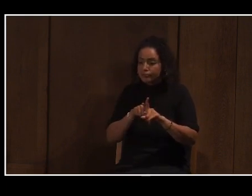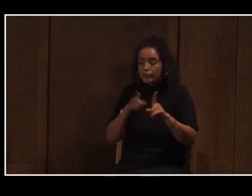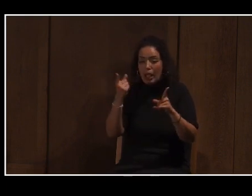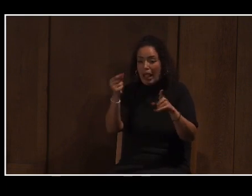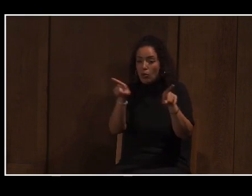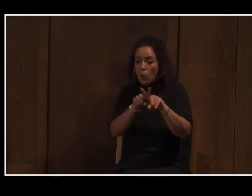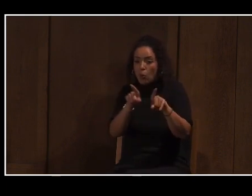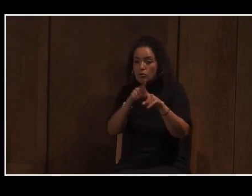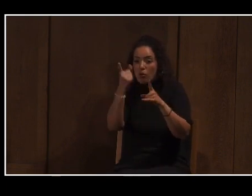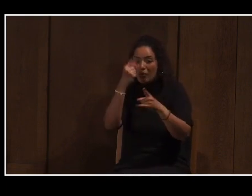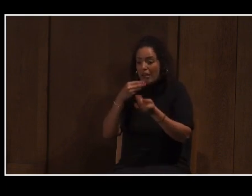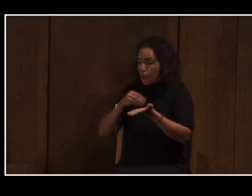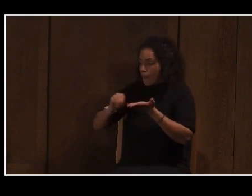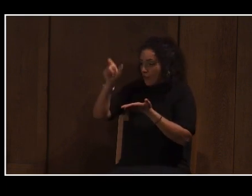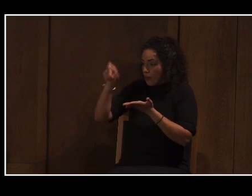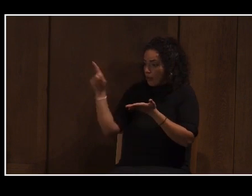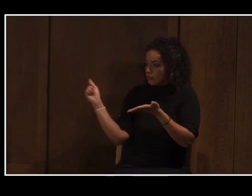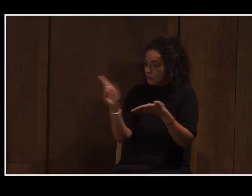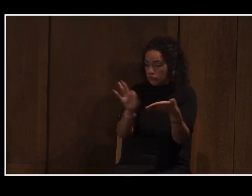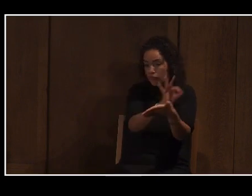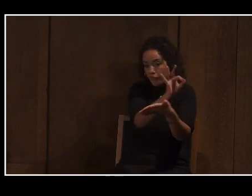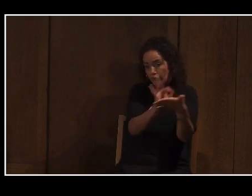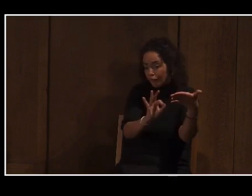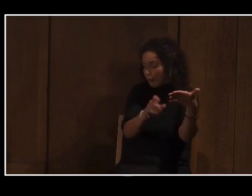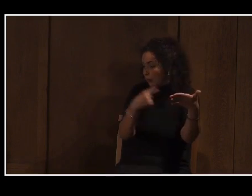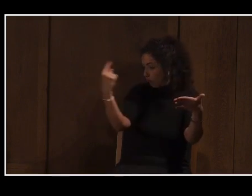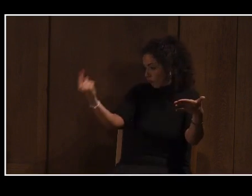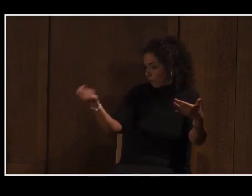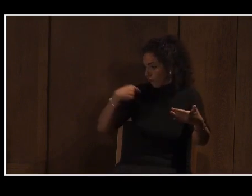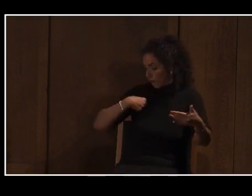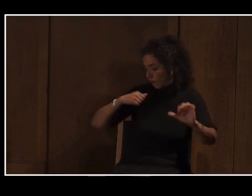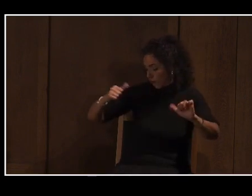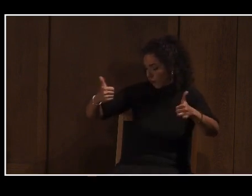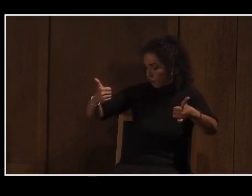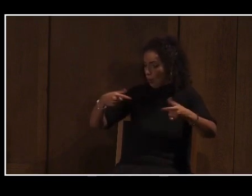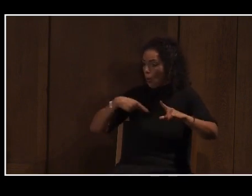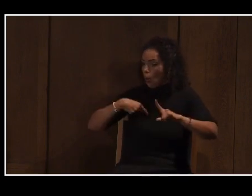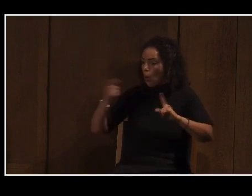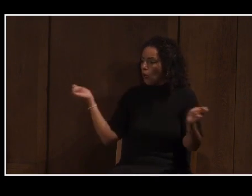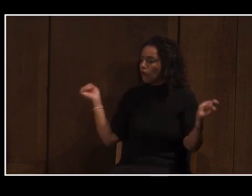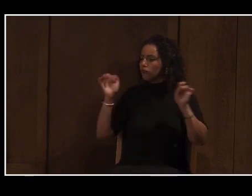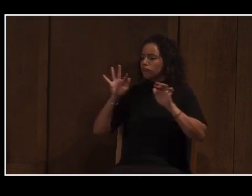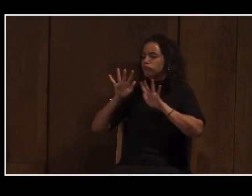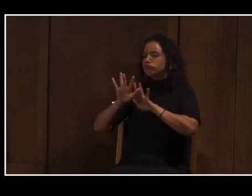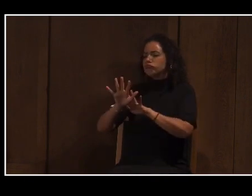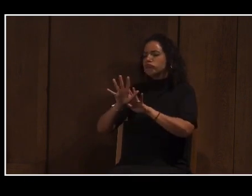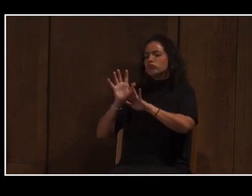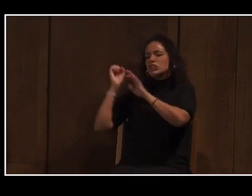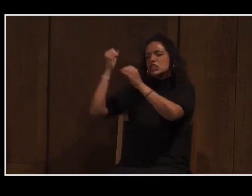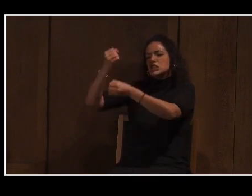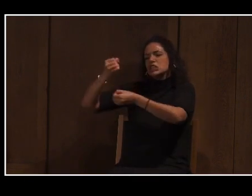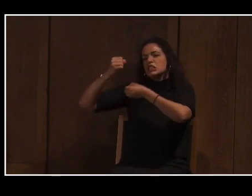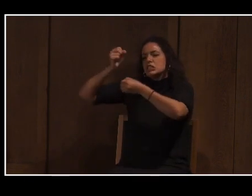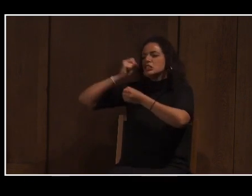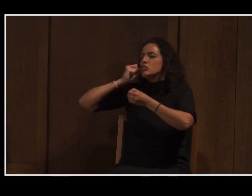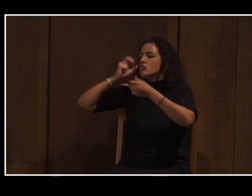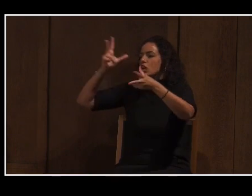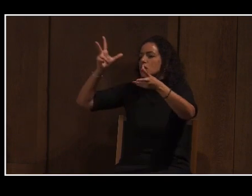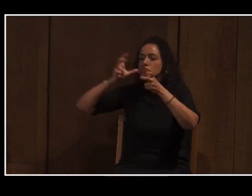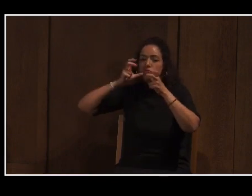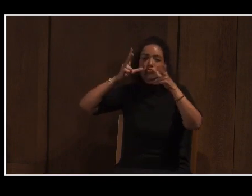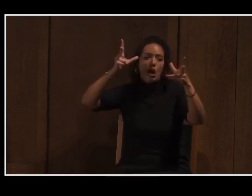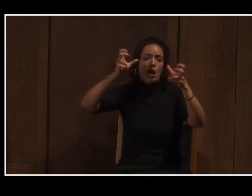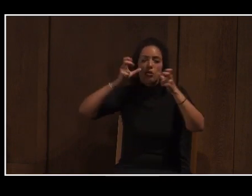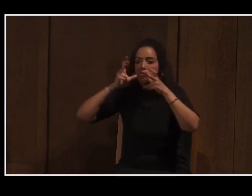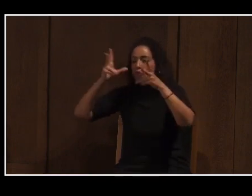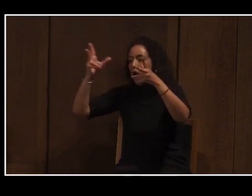behalf, or apparently you stand in a large crowd, yell at people abstractly, and then hope that whoever is in charge of that thing does it for